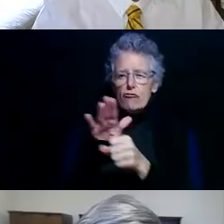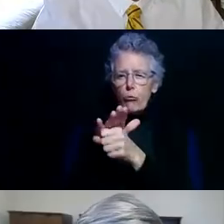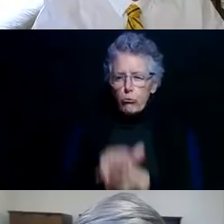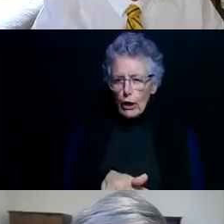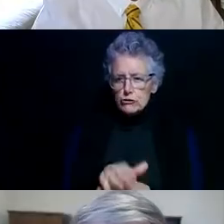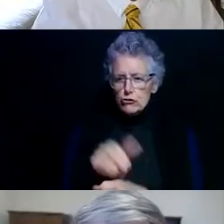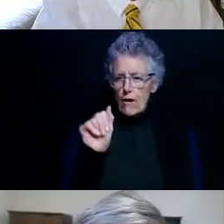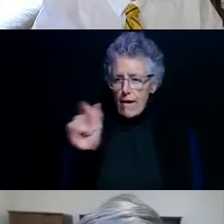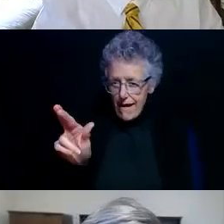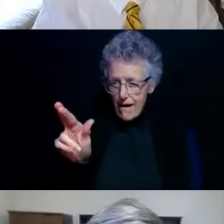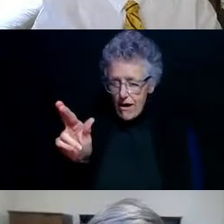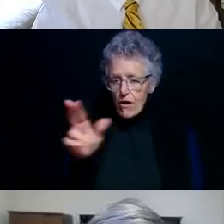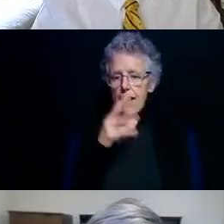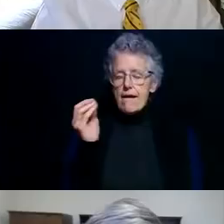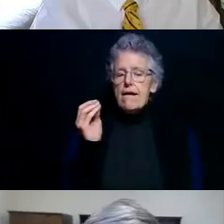to